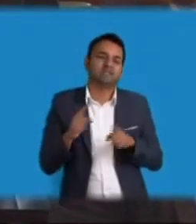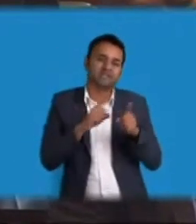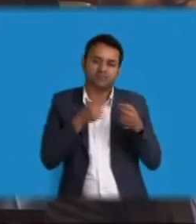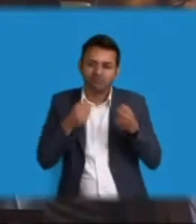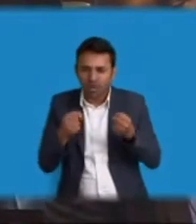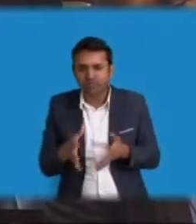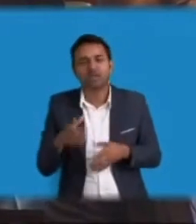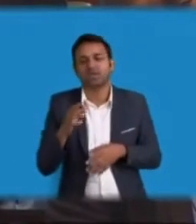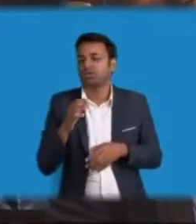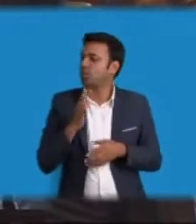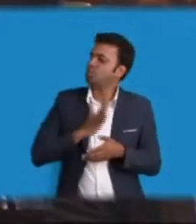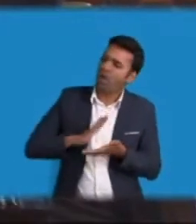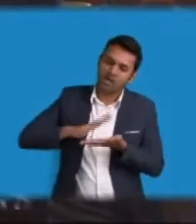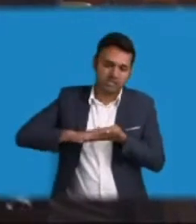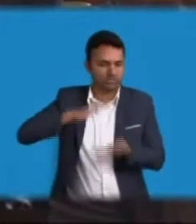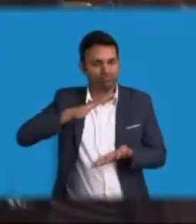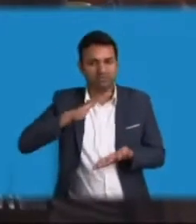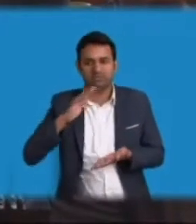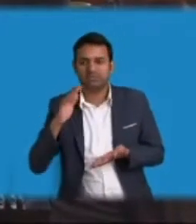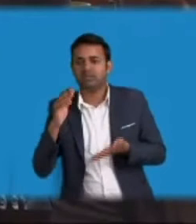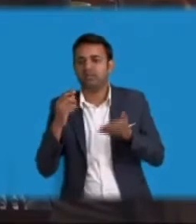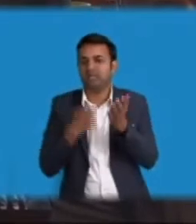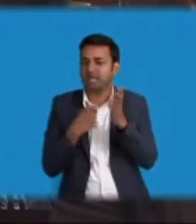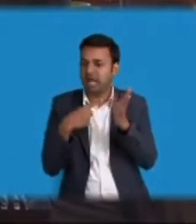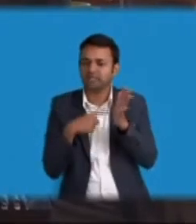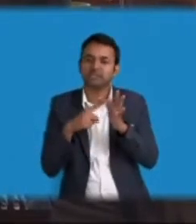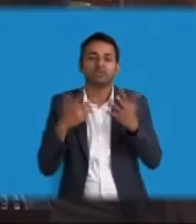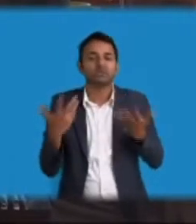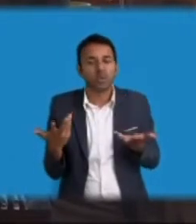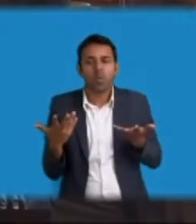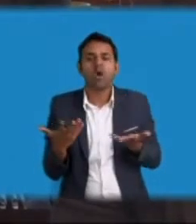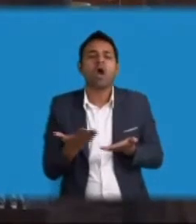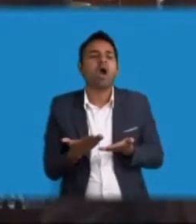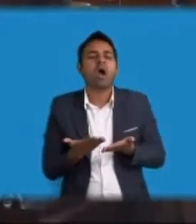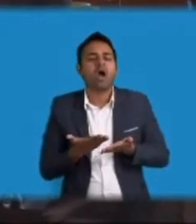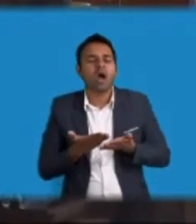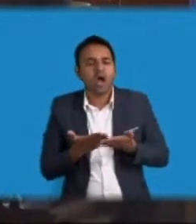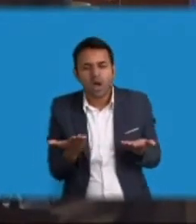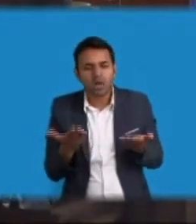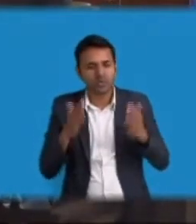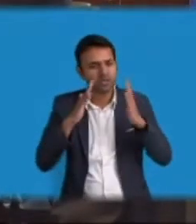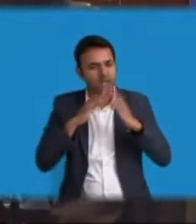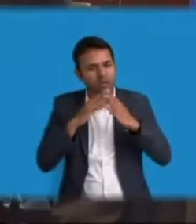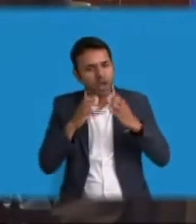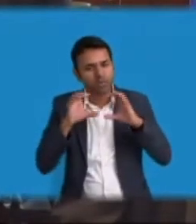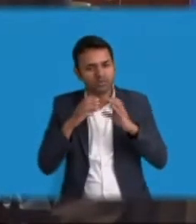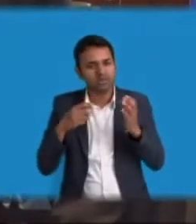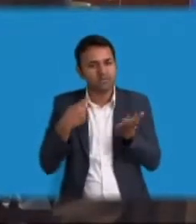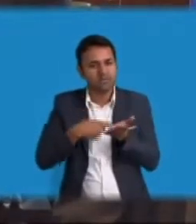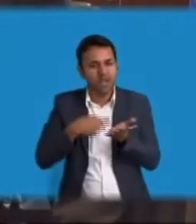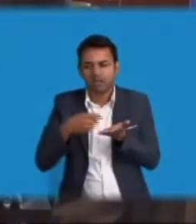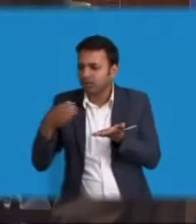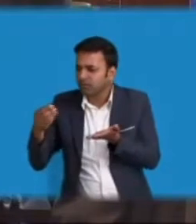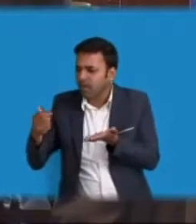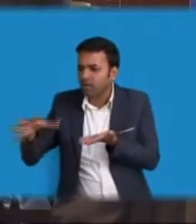question as to where will municipal councils get increased revenue? And the way forward will be sustainable and